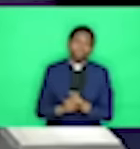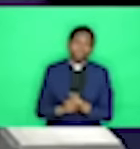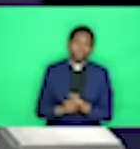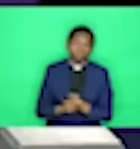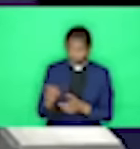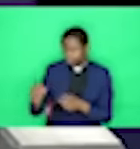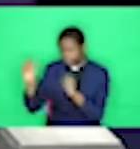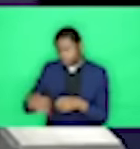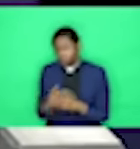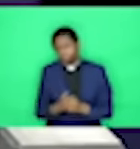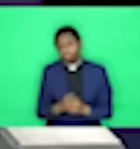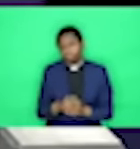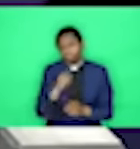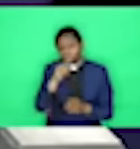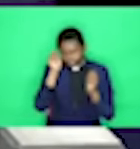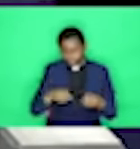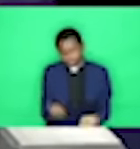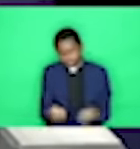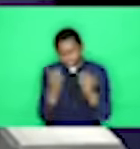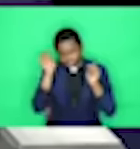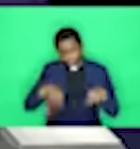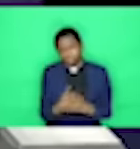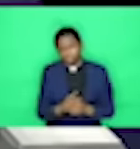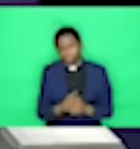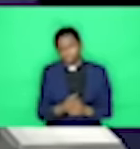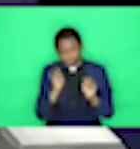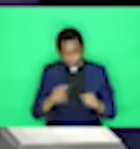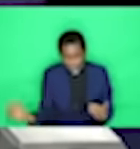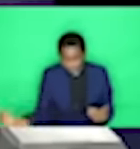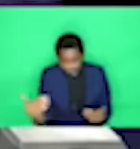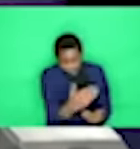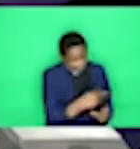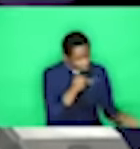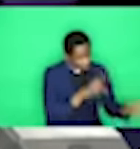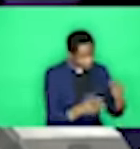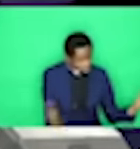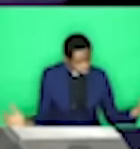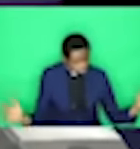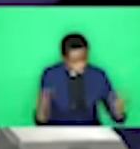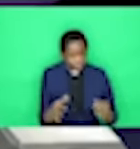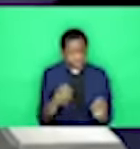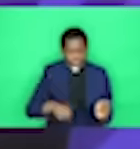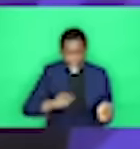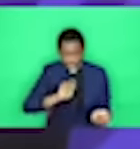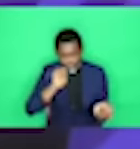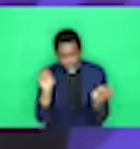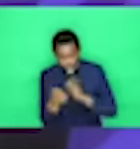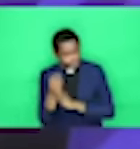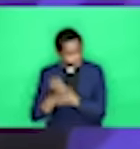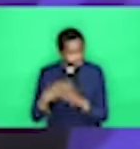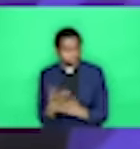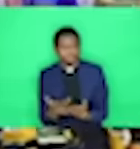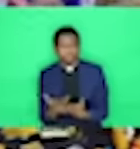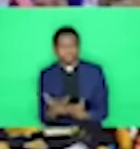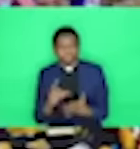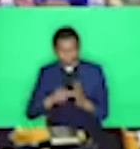You can. We can rise. We can mobilize our people. We can change our situation. Let